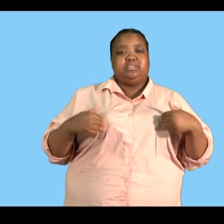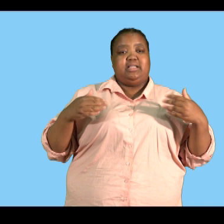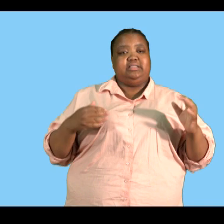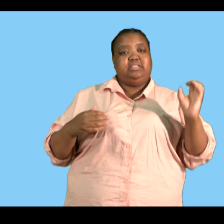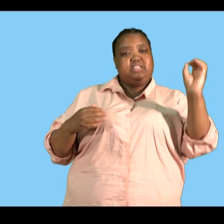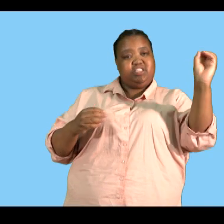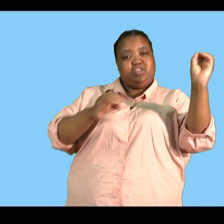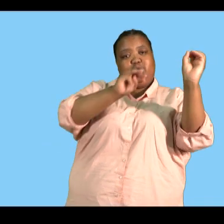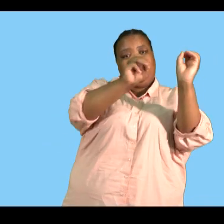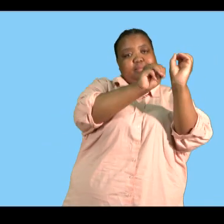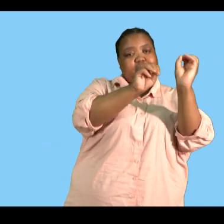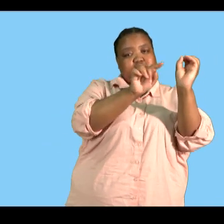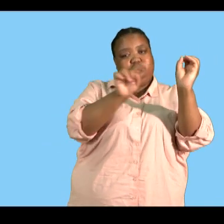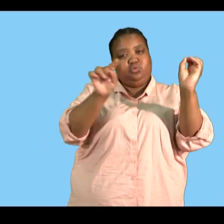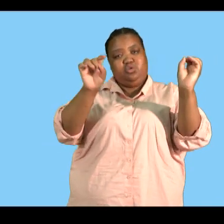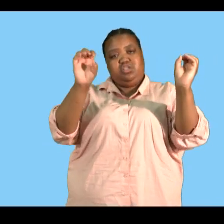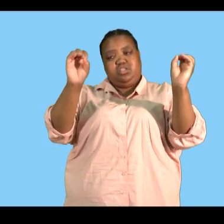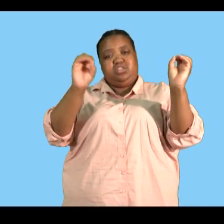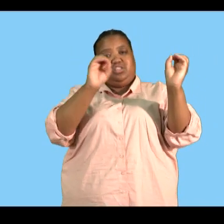from 0 meters to